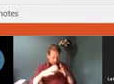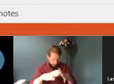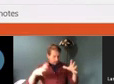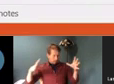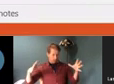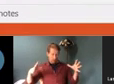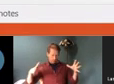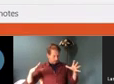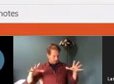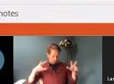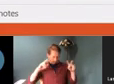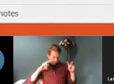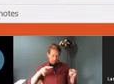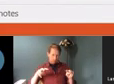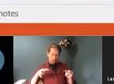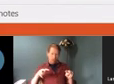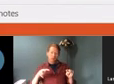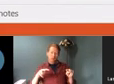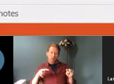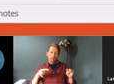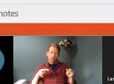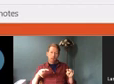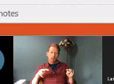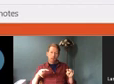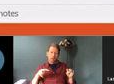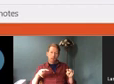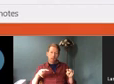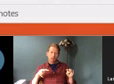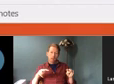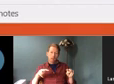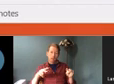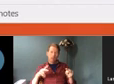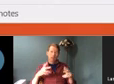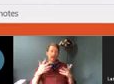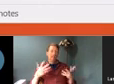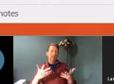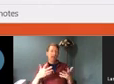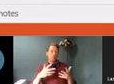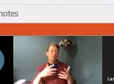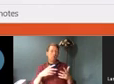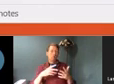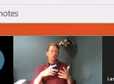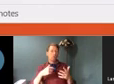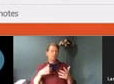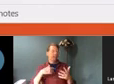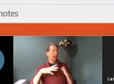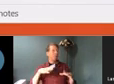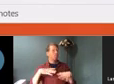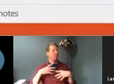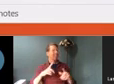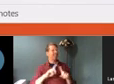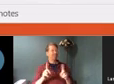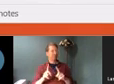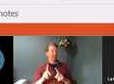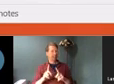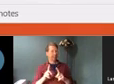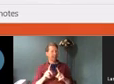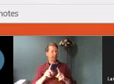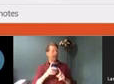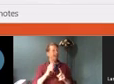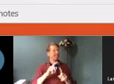DNA. In this process, we prepare a little bit differently the samples and then allow them for the